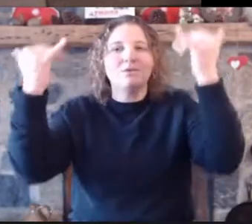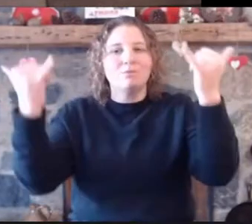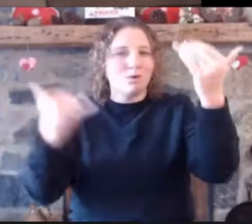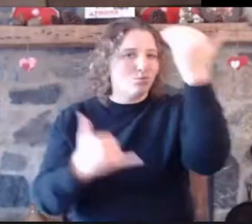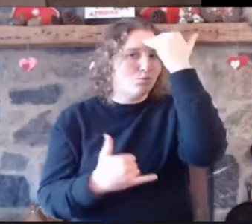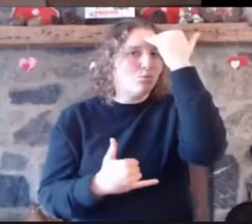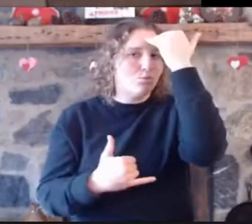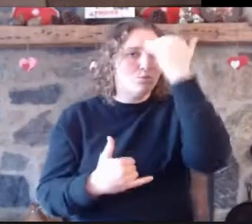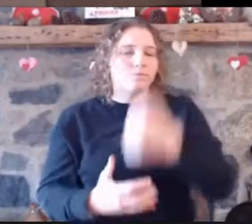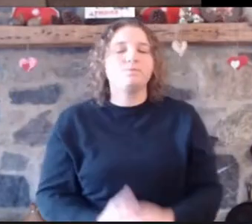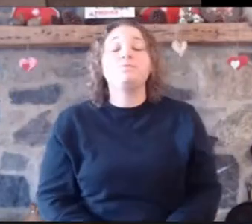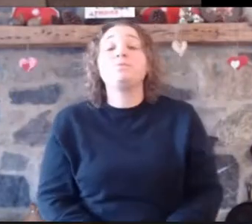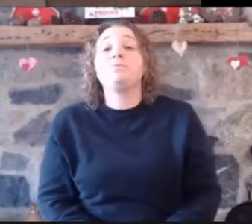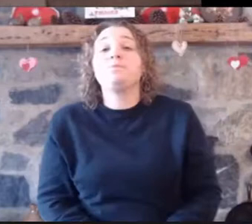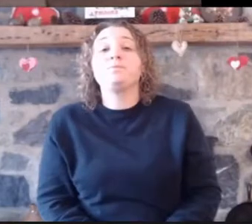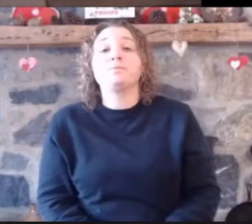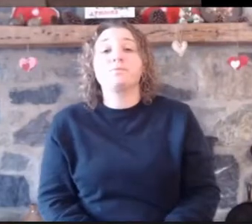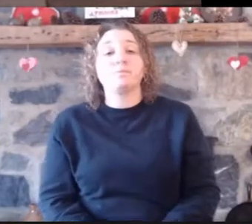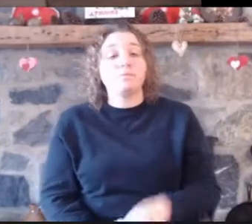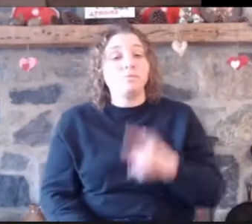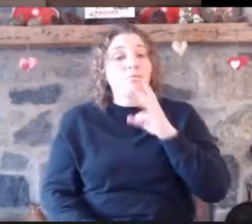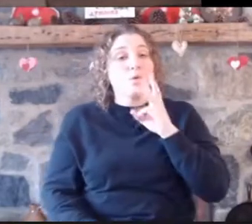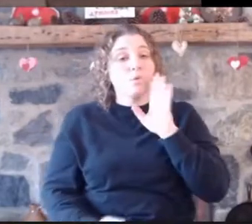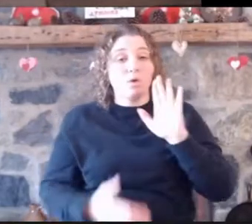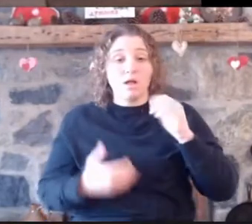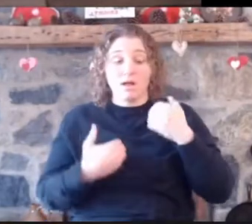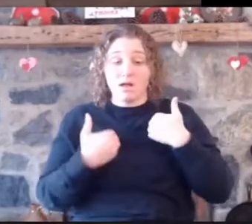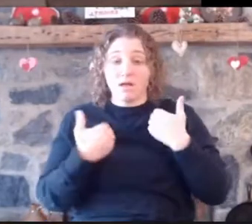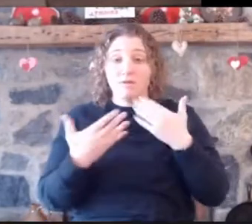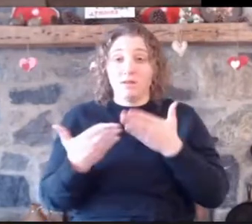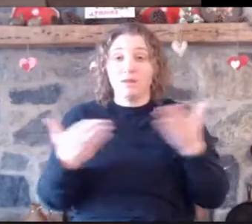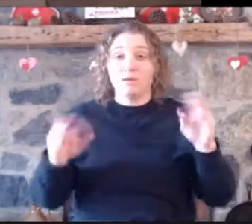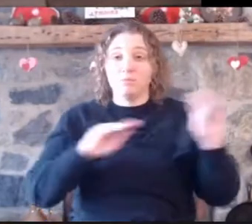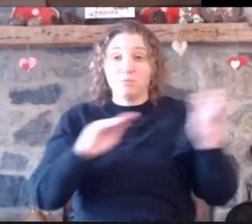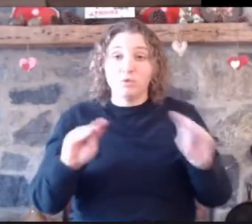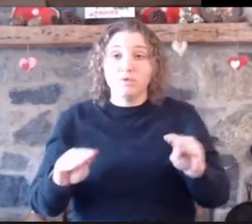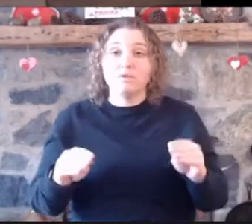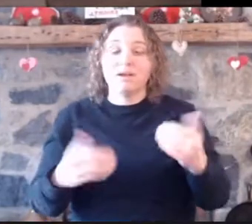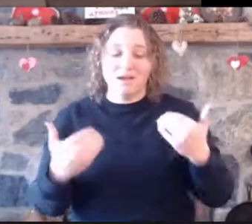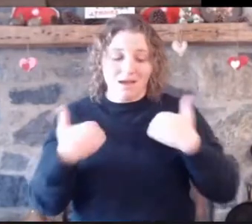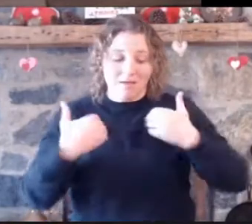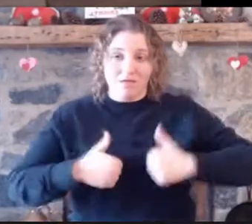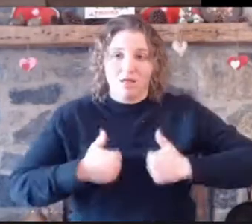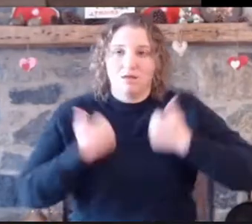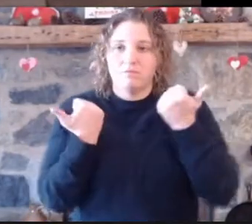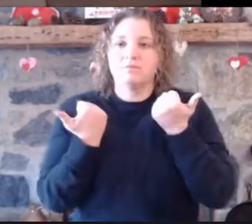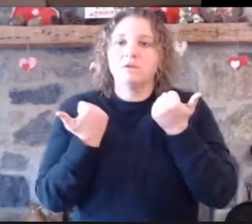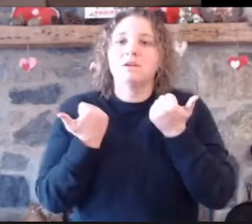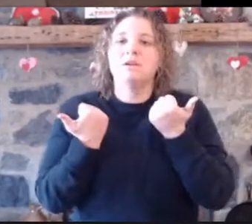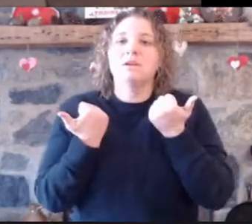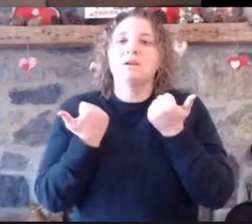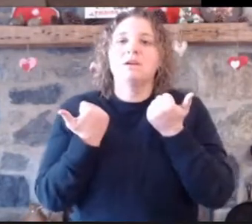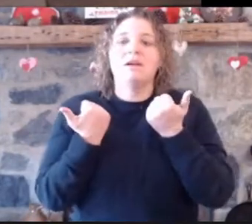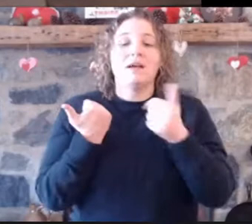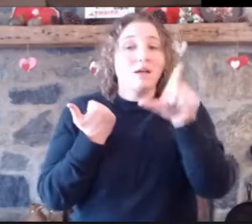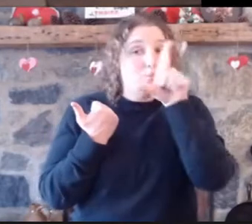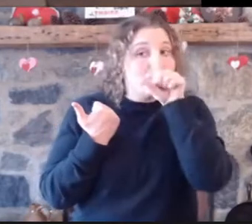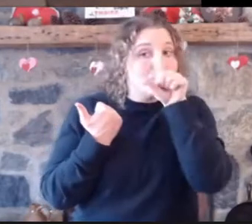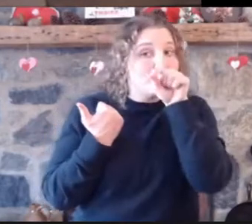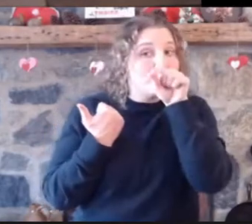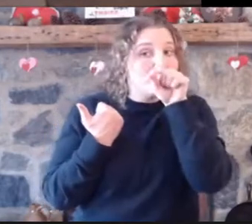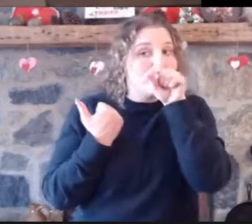it. Let the waters bring forth abundantly the moving creature that hath nephesh, life, and fowl that